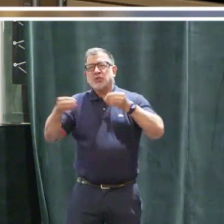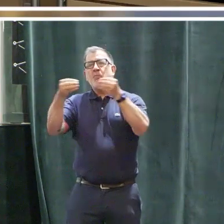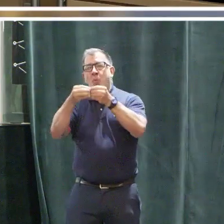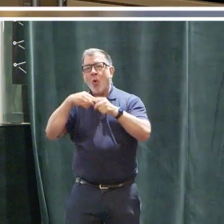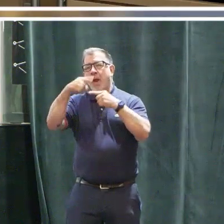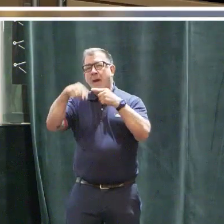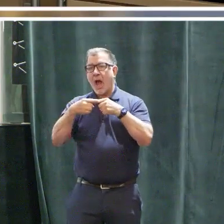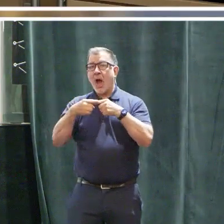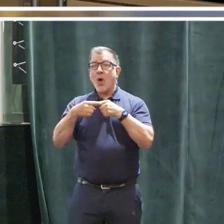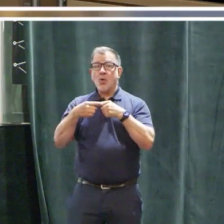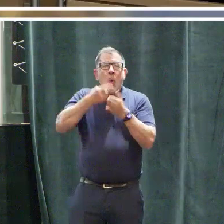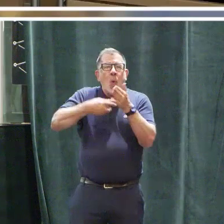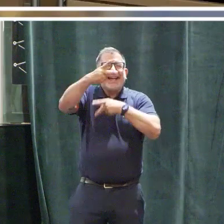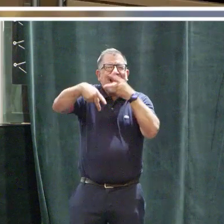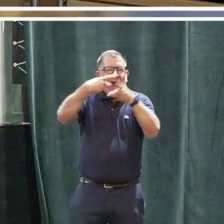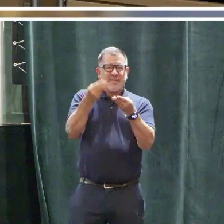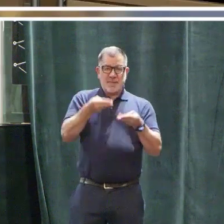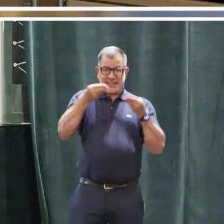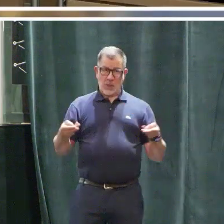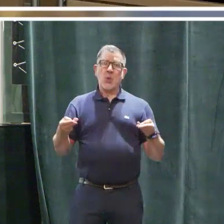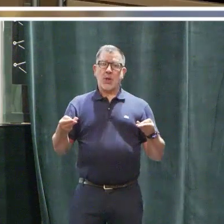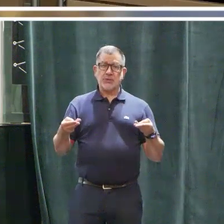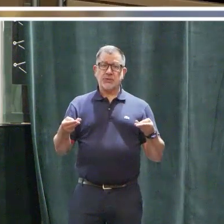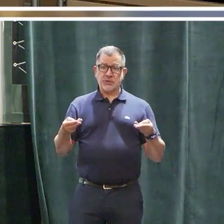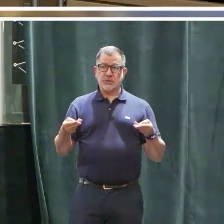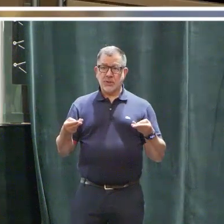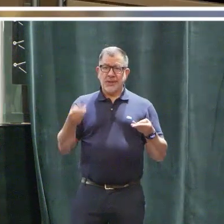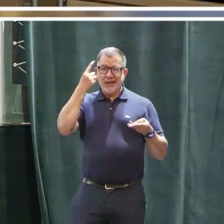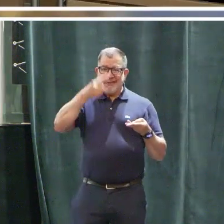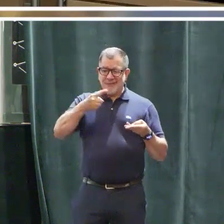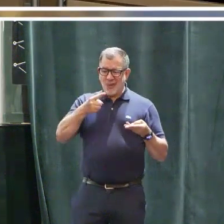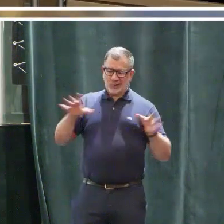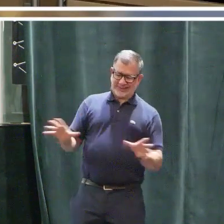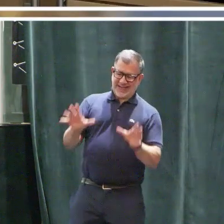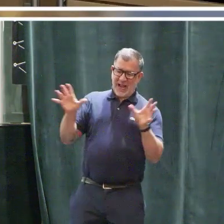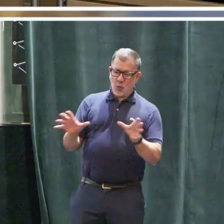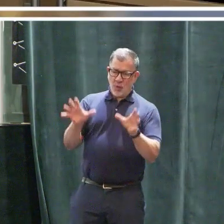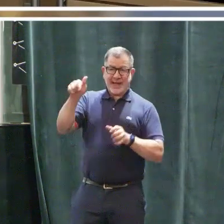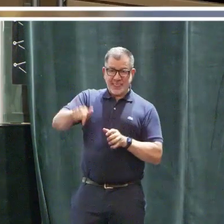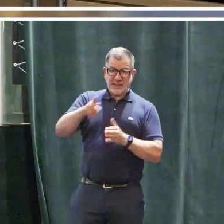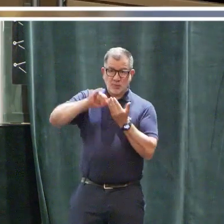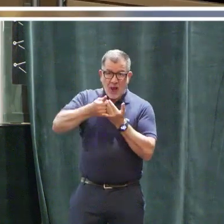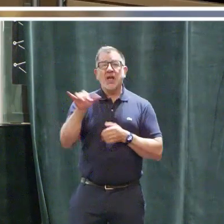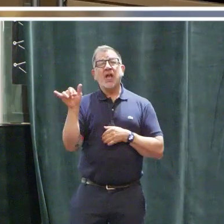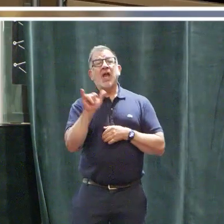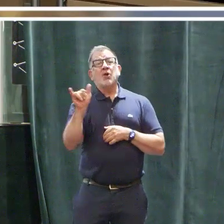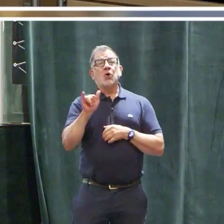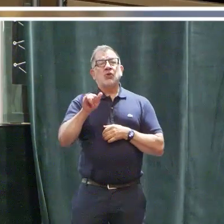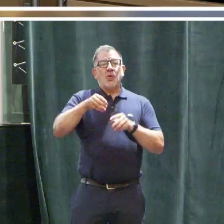on materials for the finishes for the project area and the planting